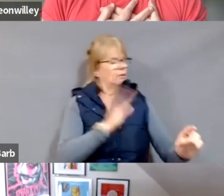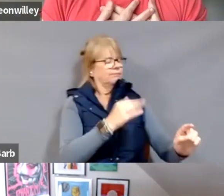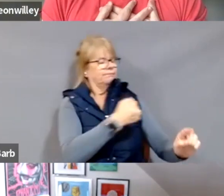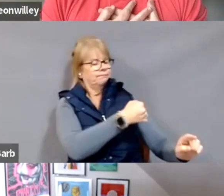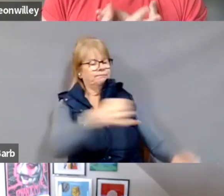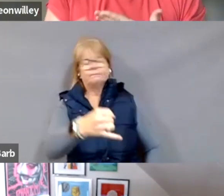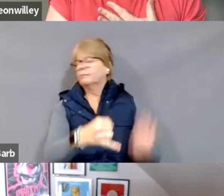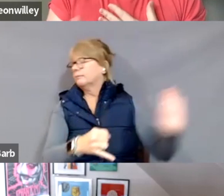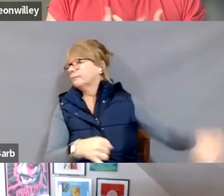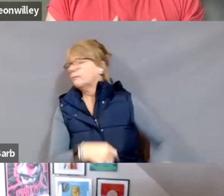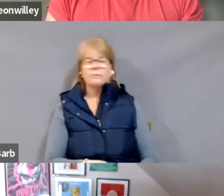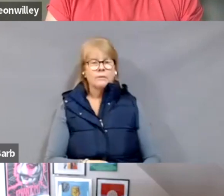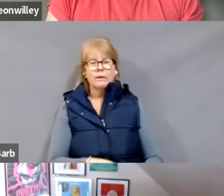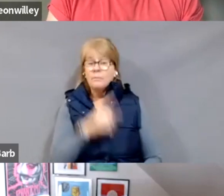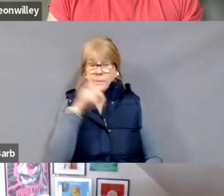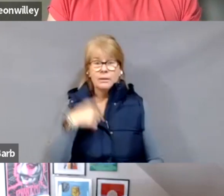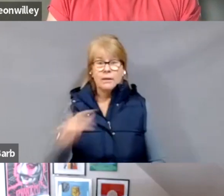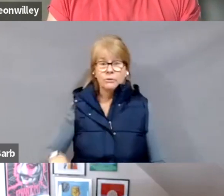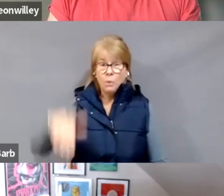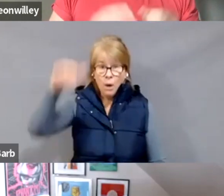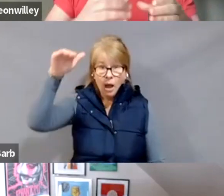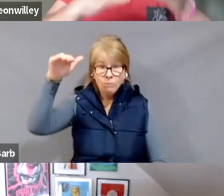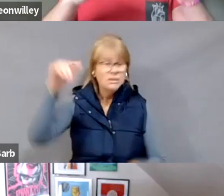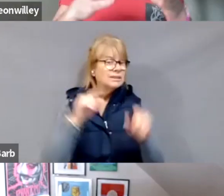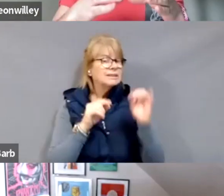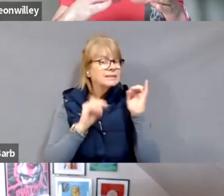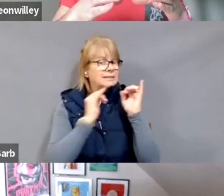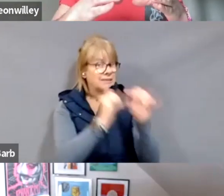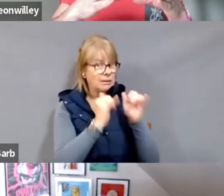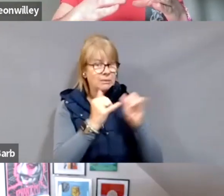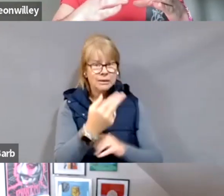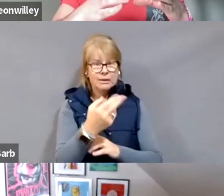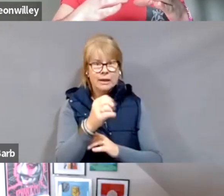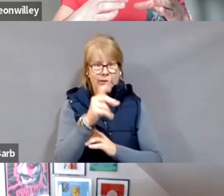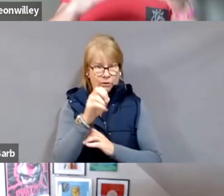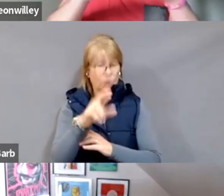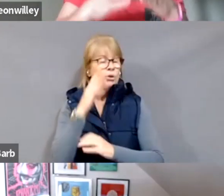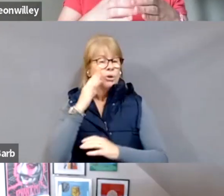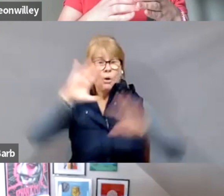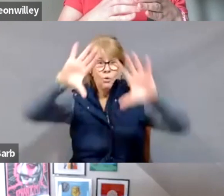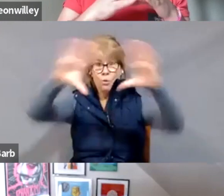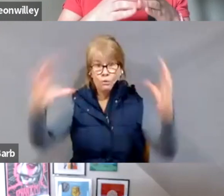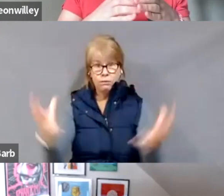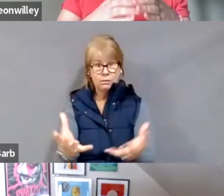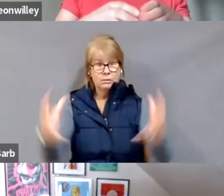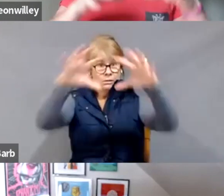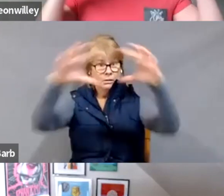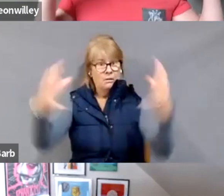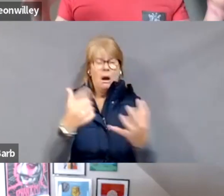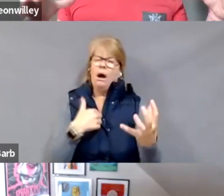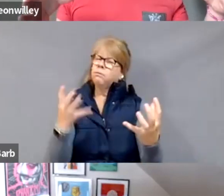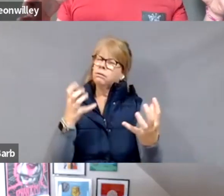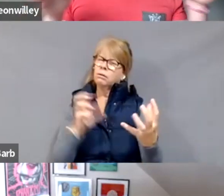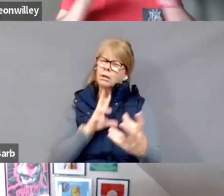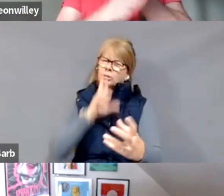it very much was, as Heather was saying at the beginning, there was a circle that you wanted to get in, and anyone that was in the circle was in the circle, and people